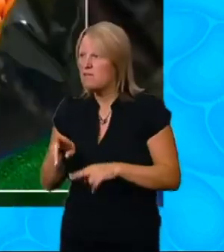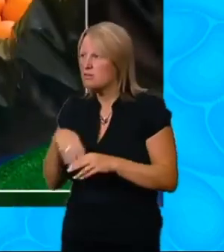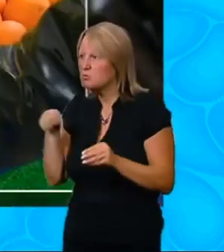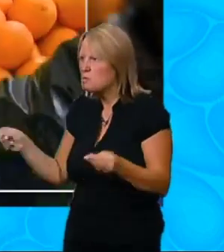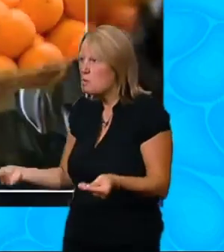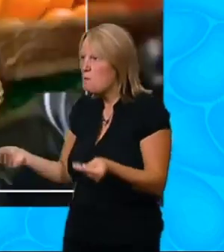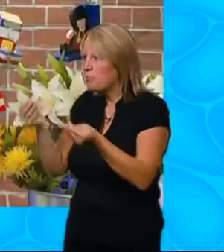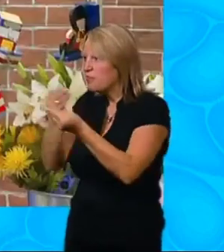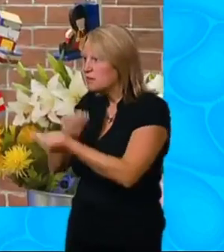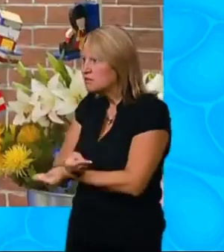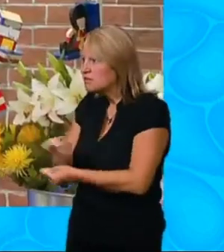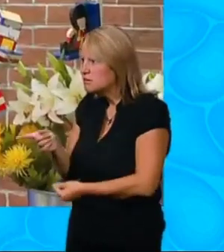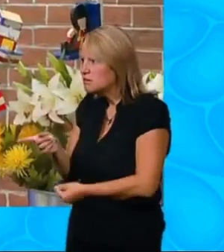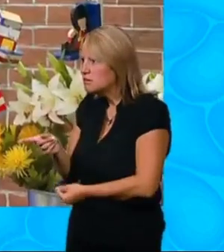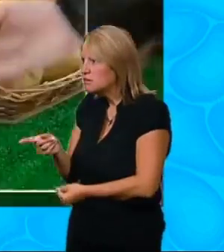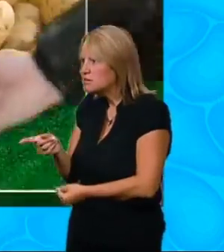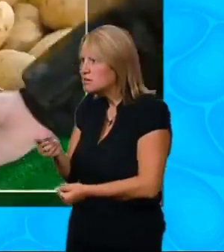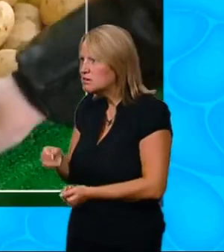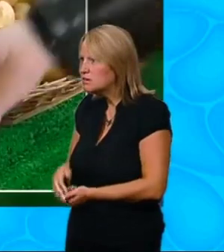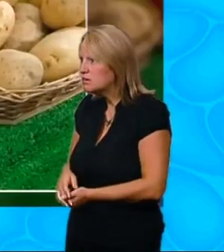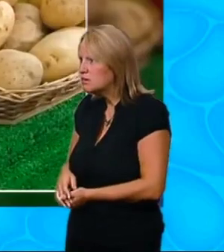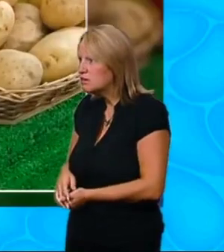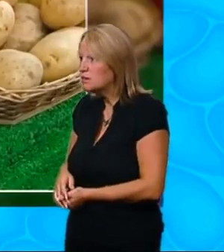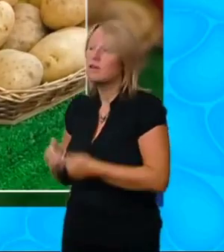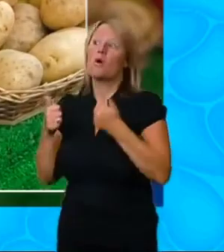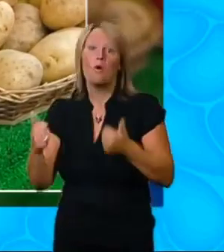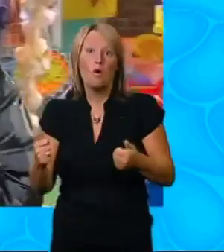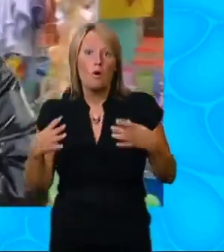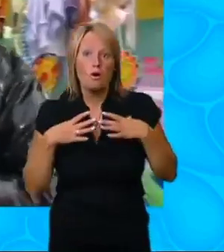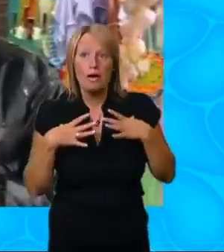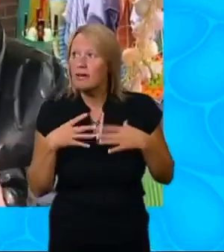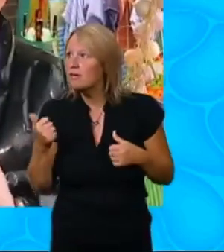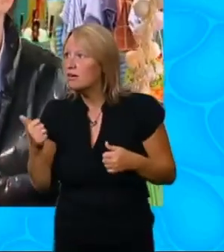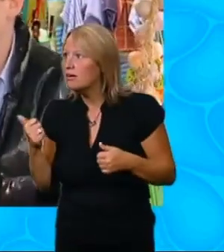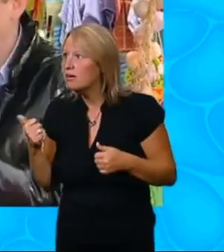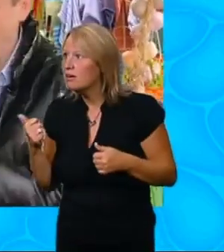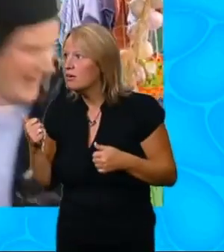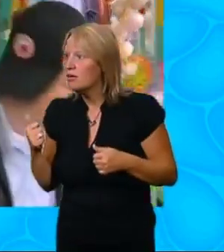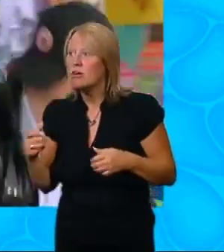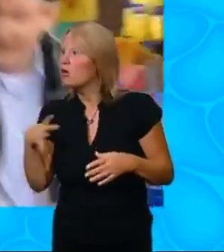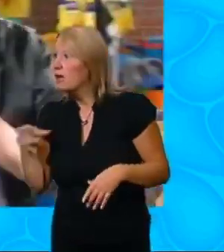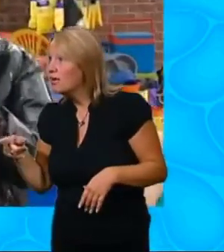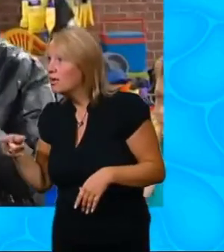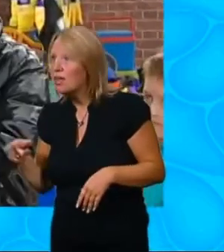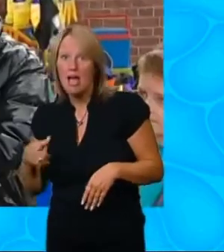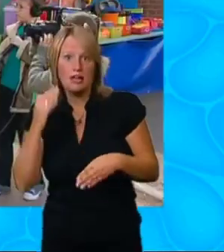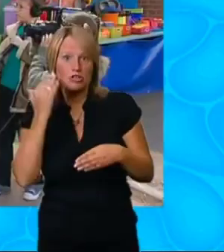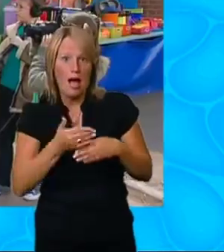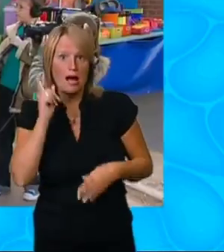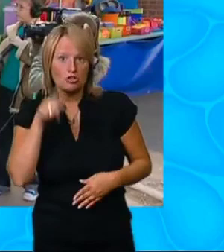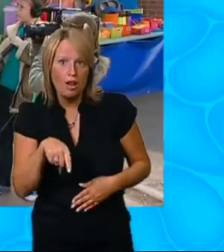this and this. Yes. Now we're on to something. Okay?